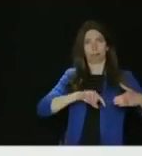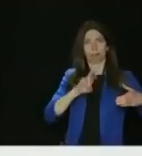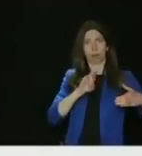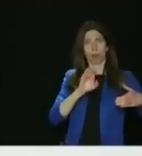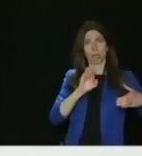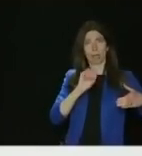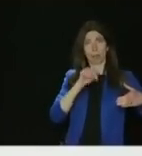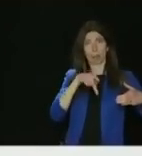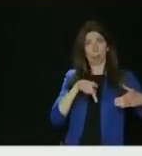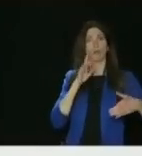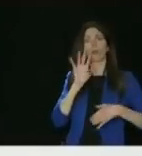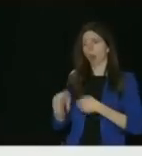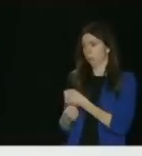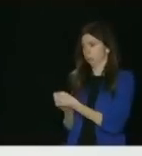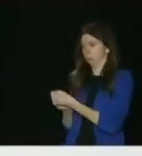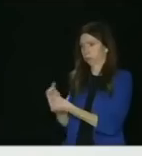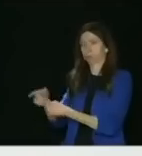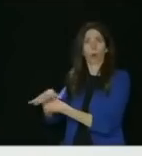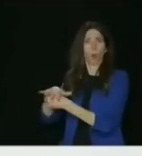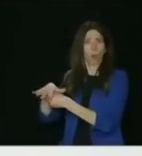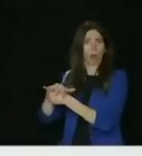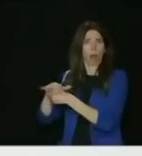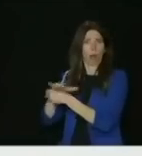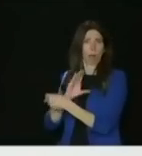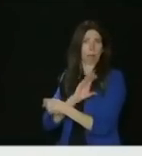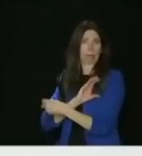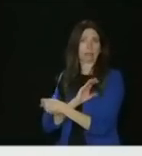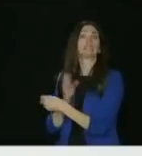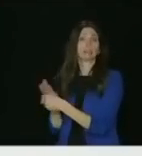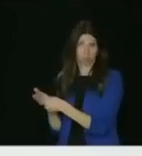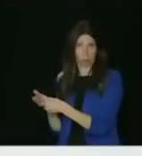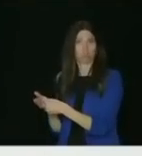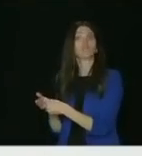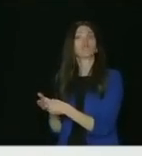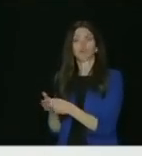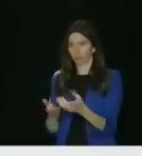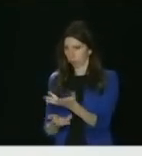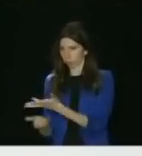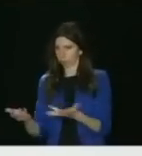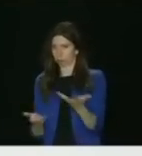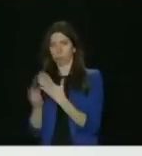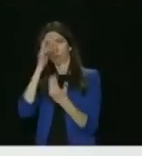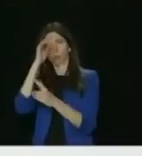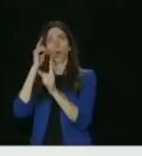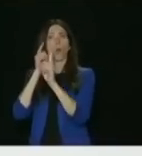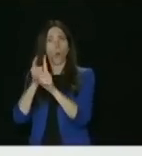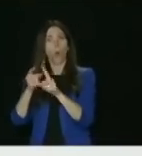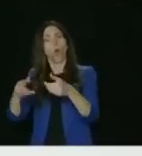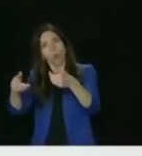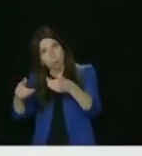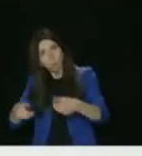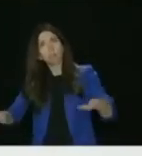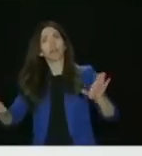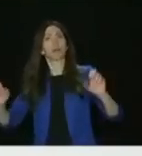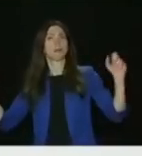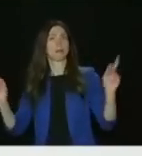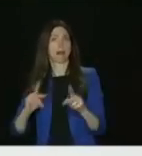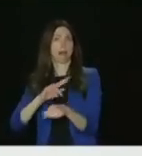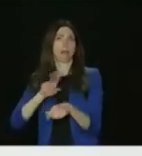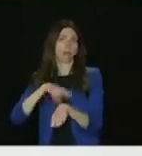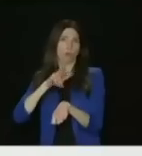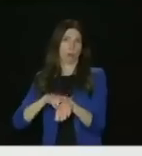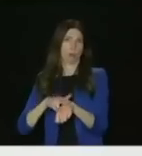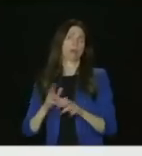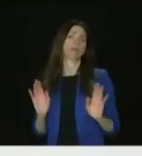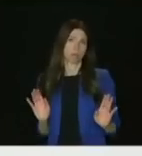law enforcement, including in Ottawa, to restore order. I would also say that while we have